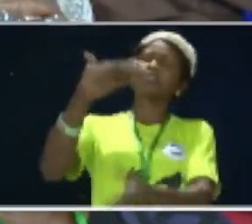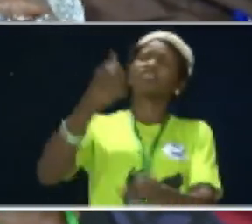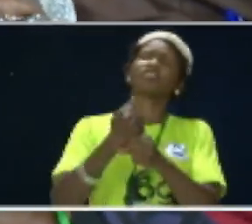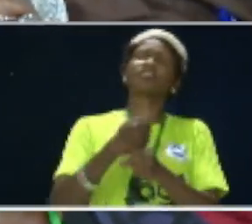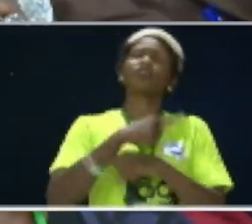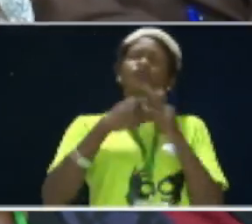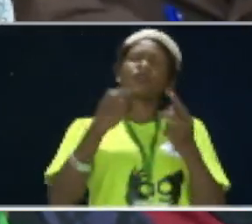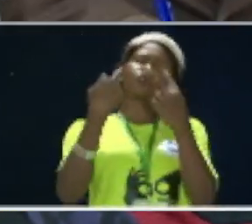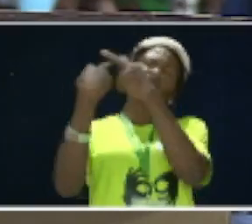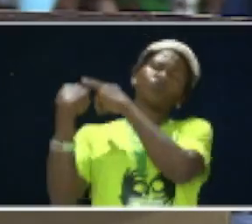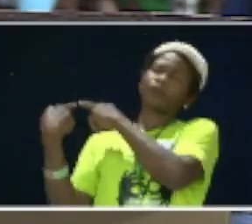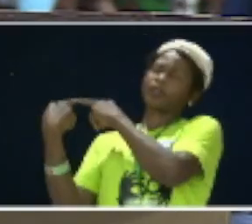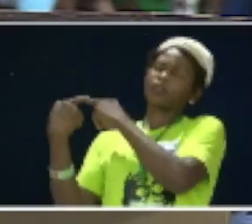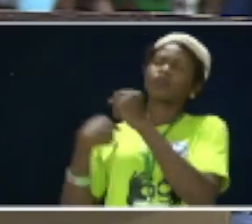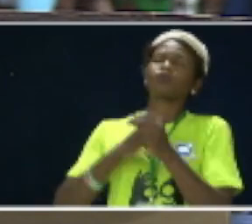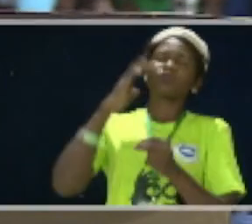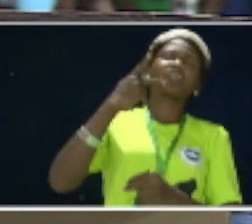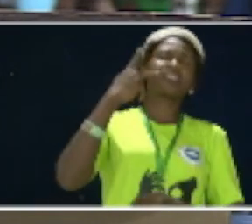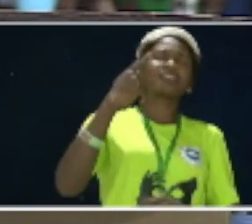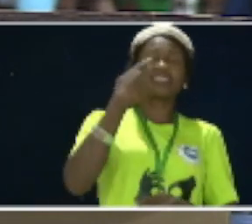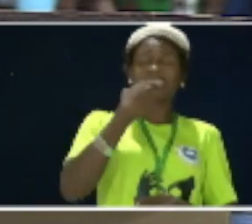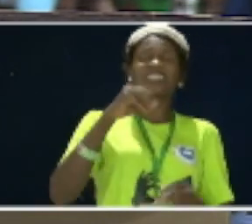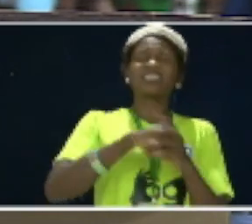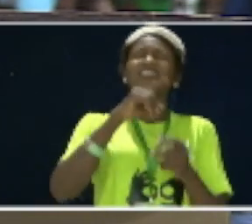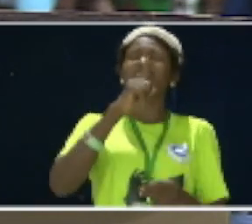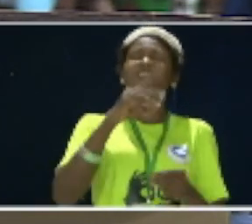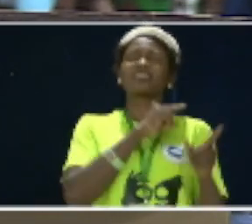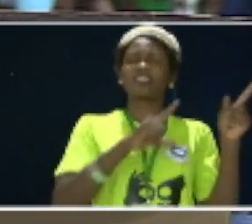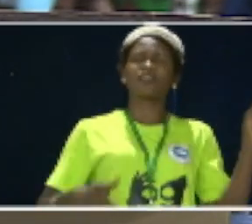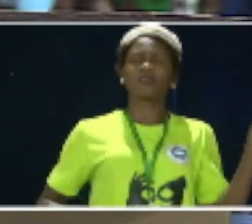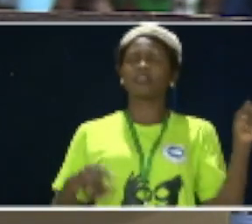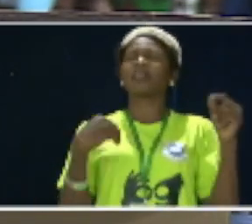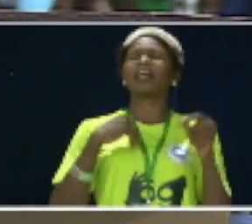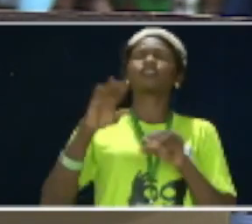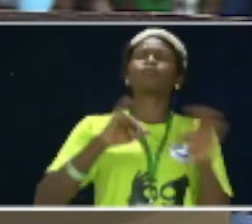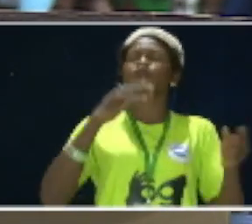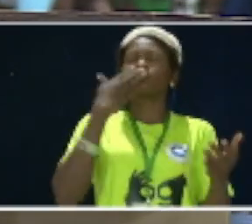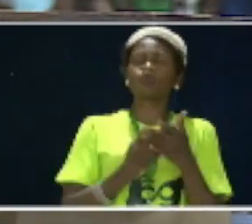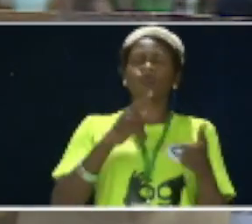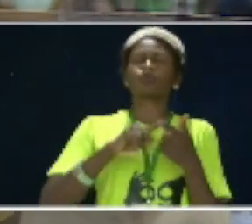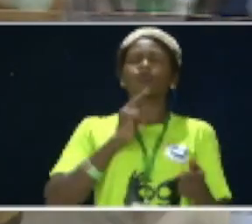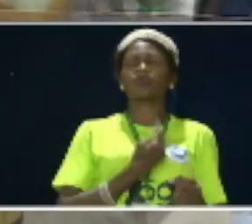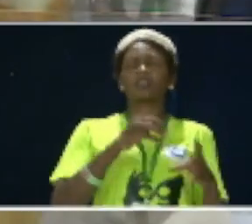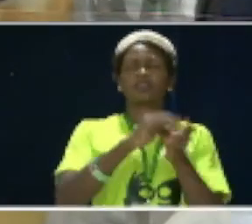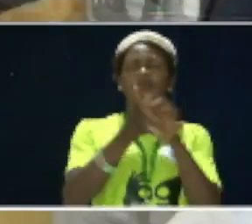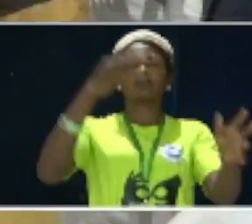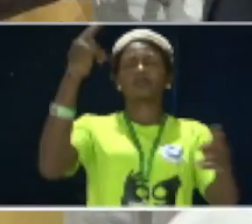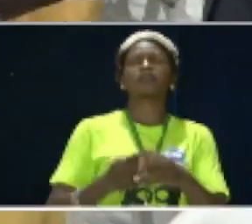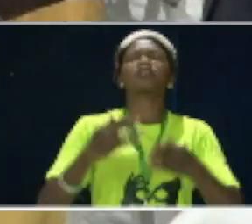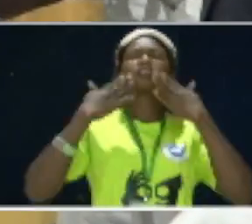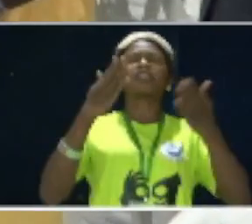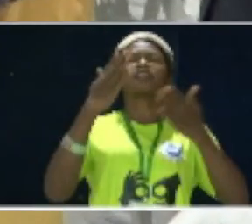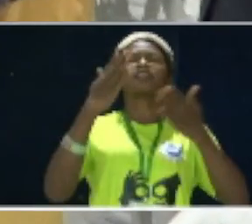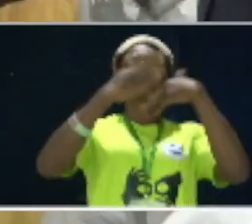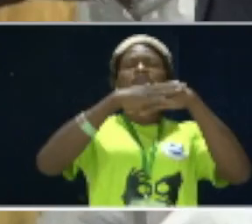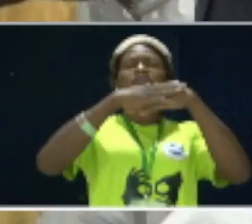when we look back, we shall say, indeed, the Lord has been good to us. Thank you, Heavenly